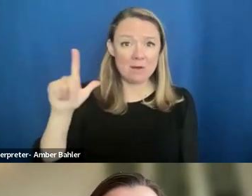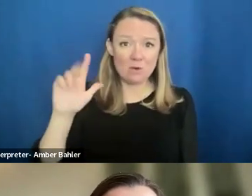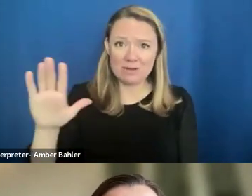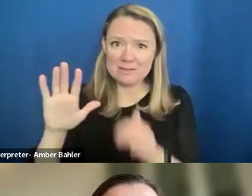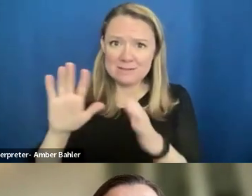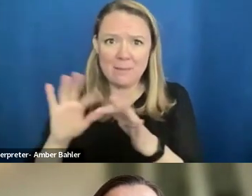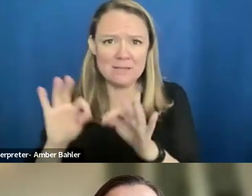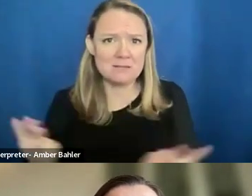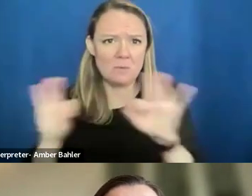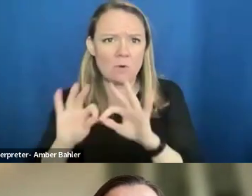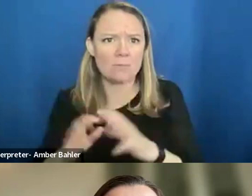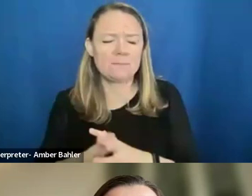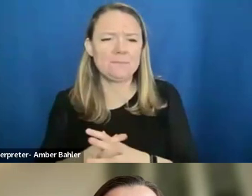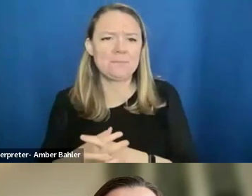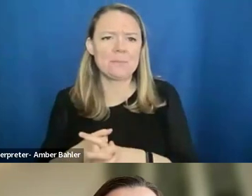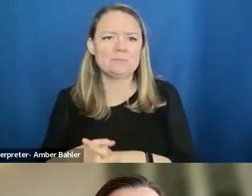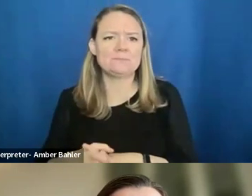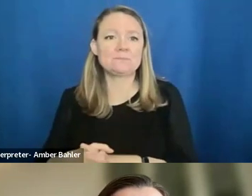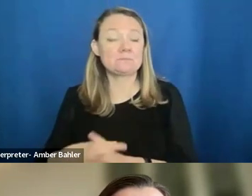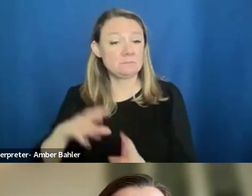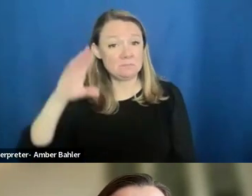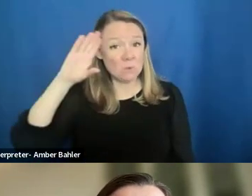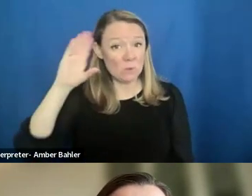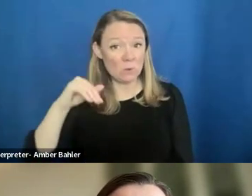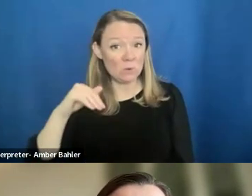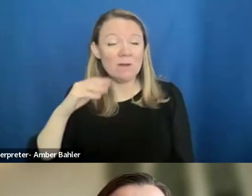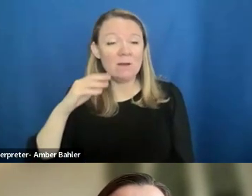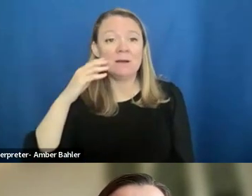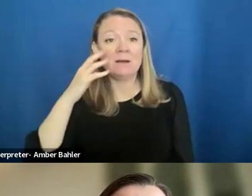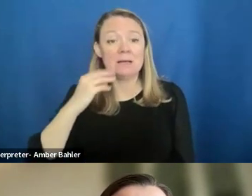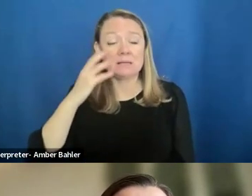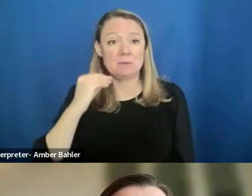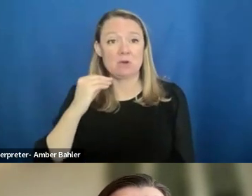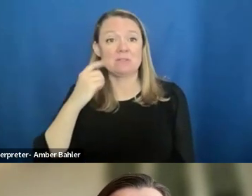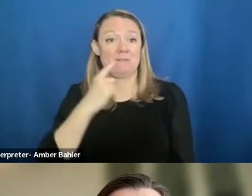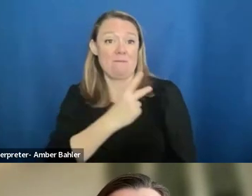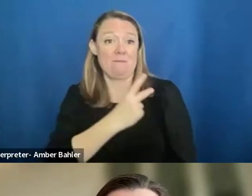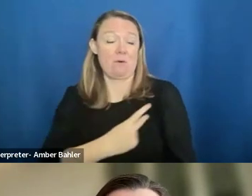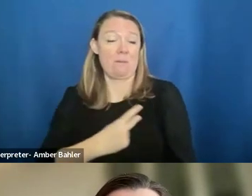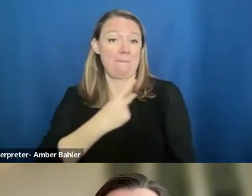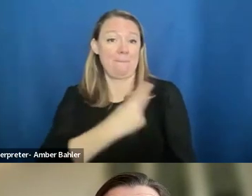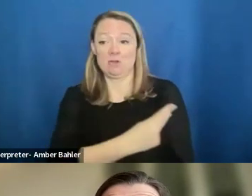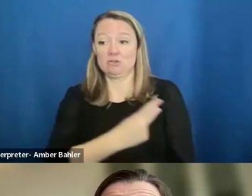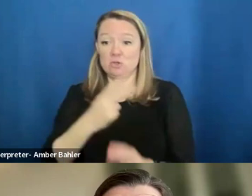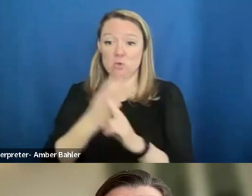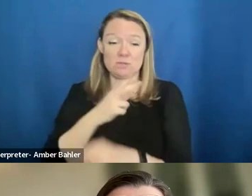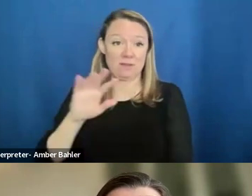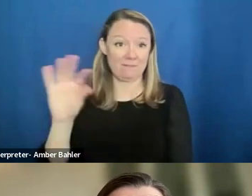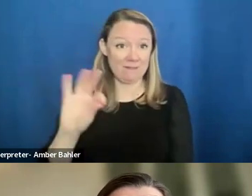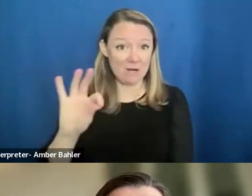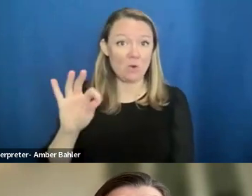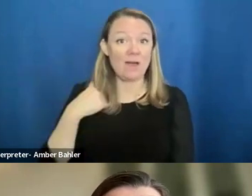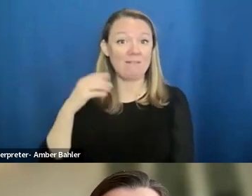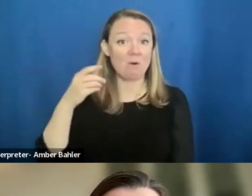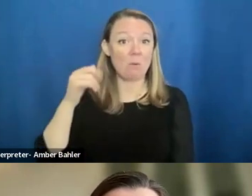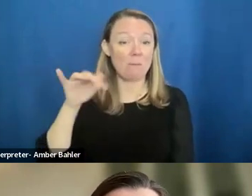especially, you know, the experience that I see for patients who are using fentanyl and have opioid use disorder that are in the ED for whatever reason, and the majority